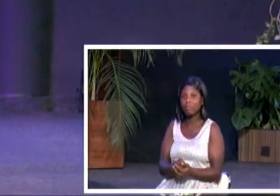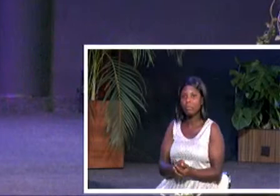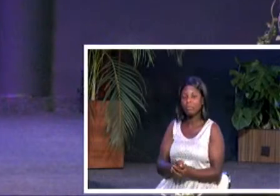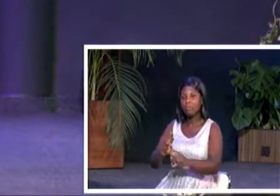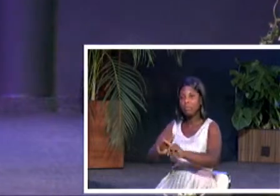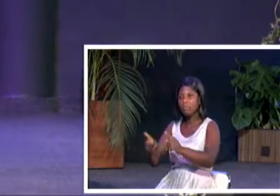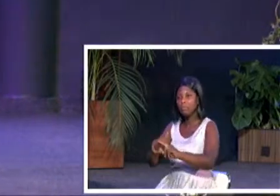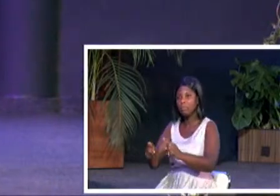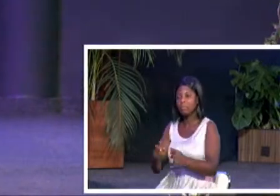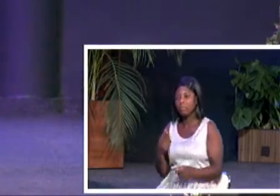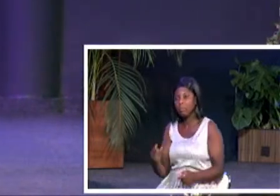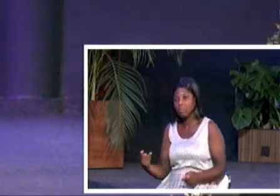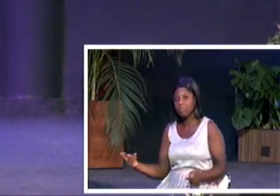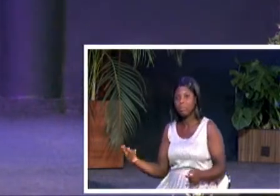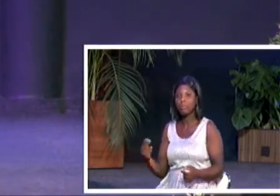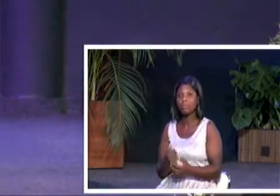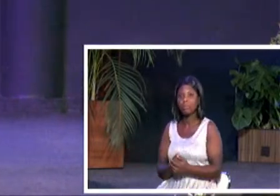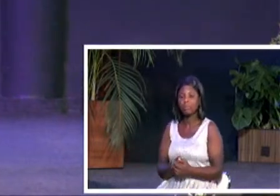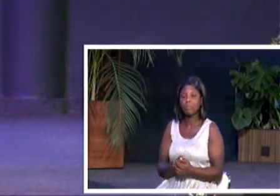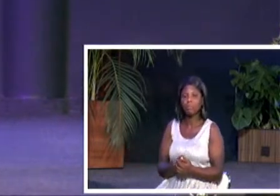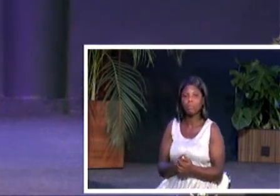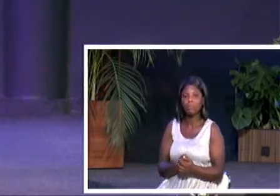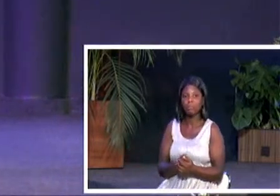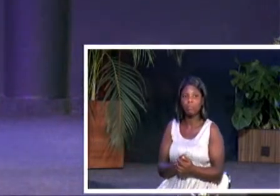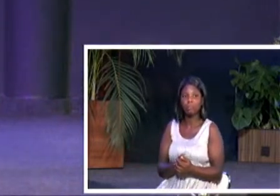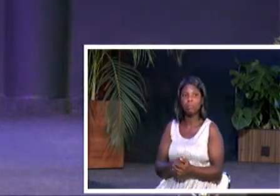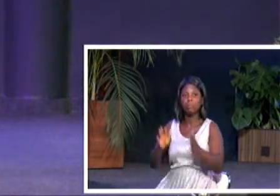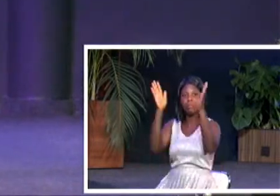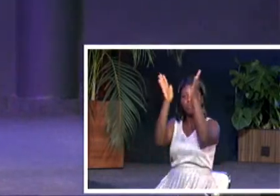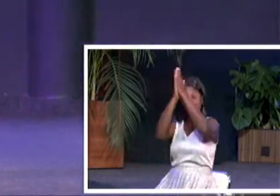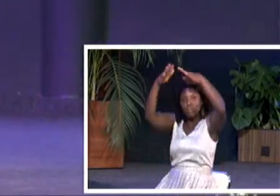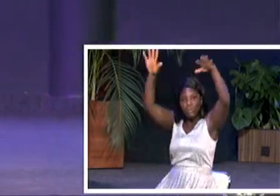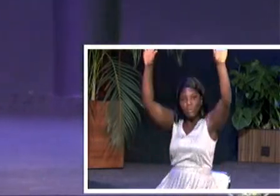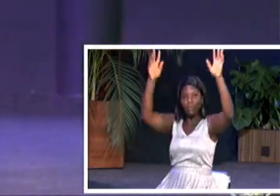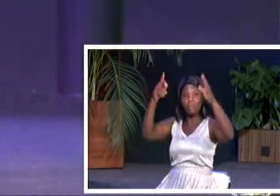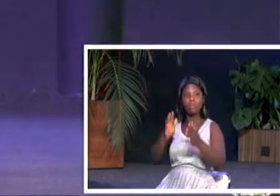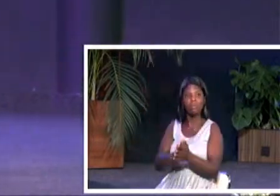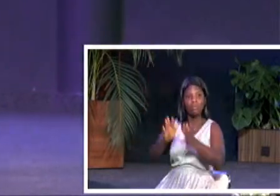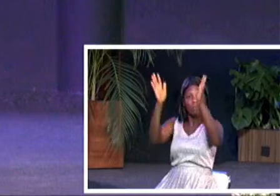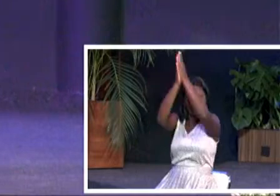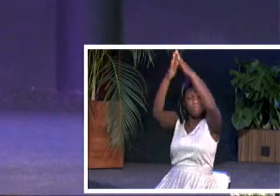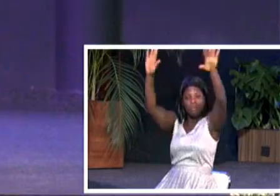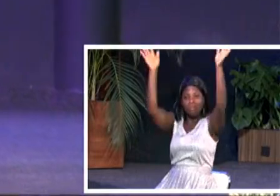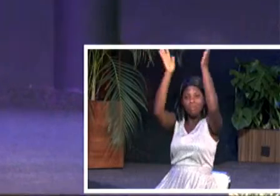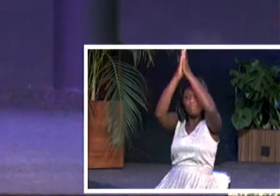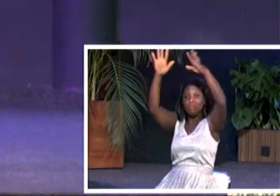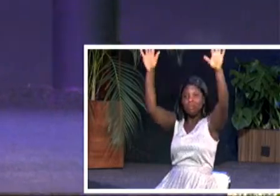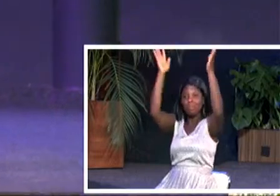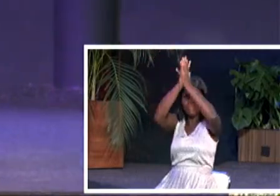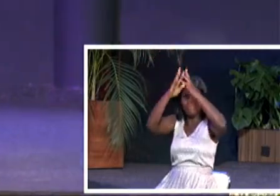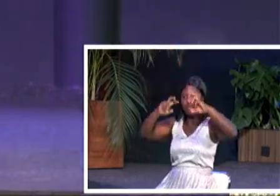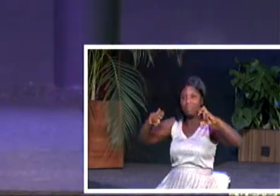and I'd like to ask you to kindly put your hands together. First, for our resource persons.